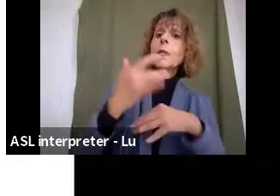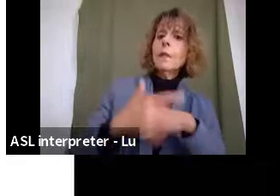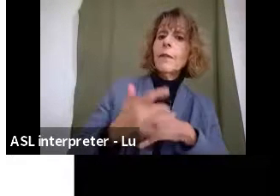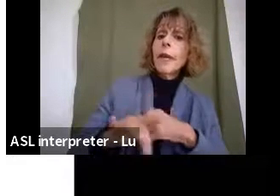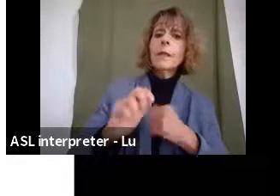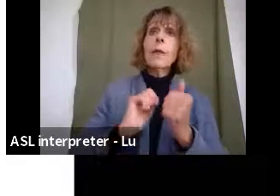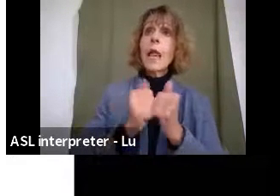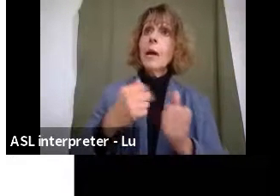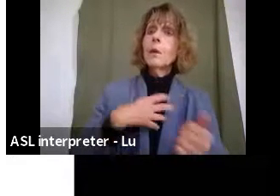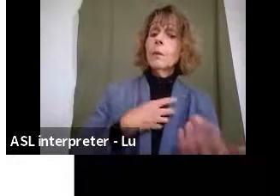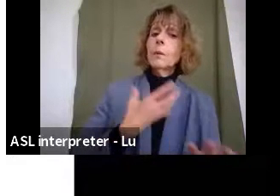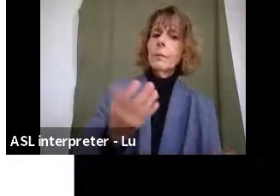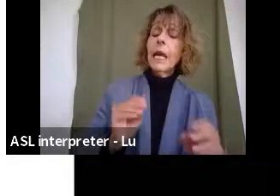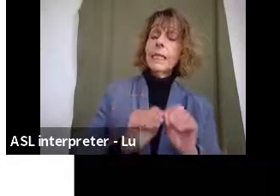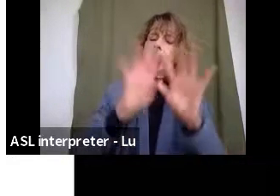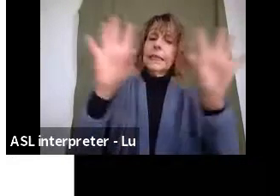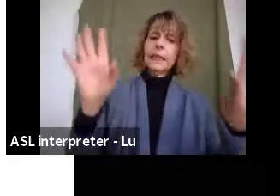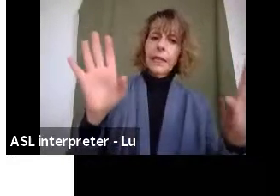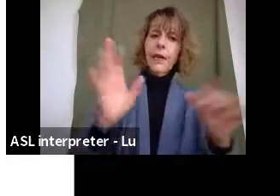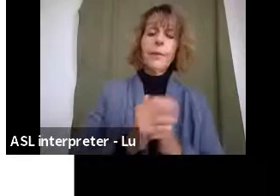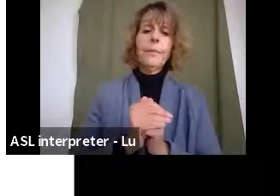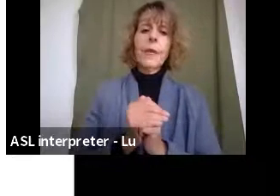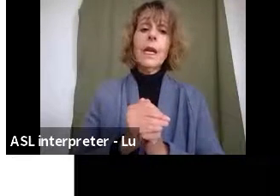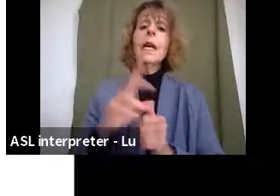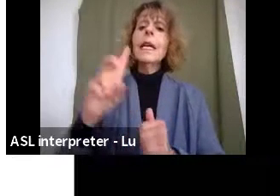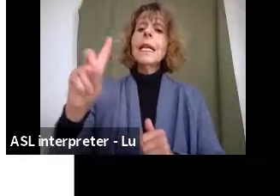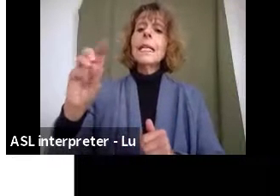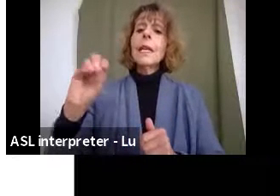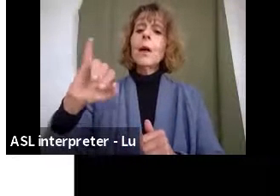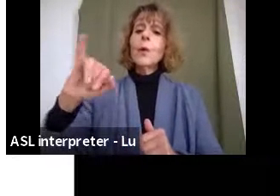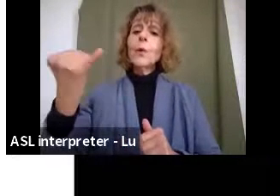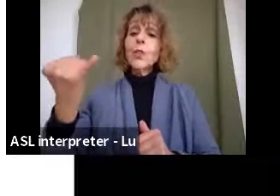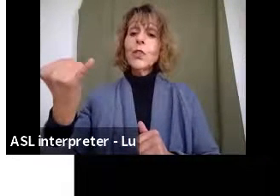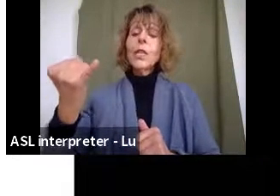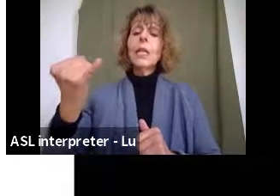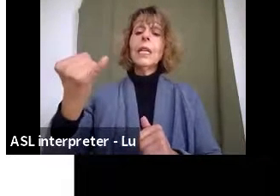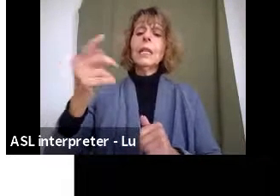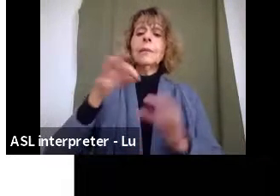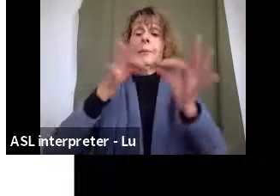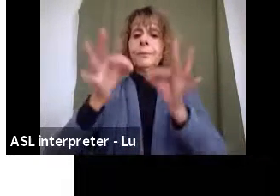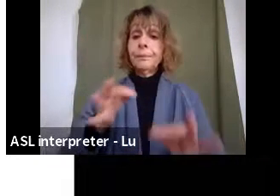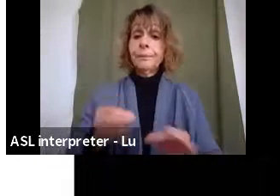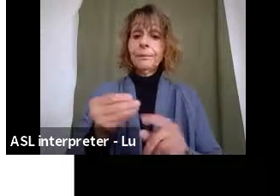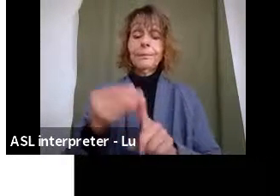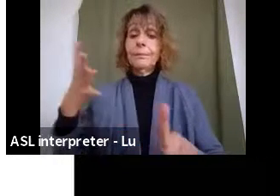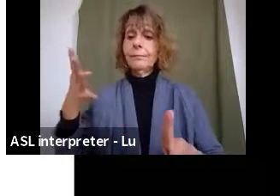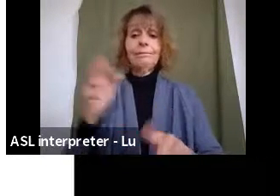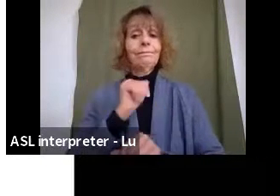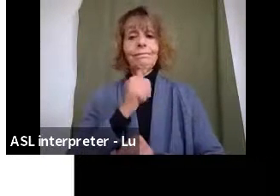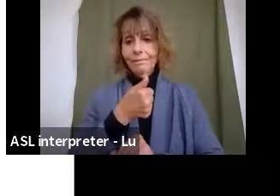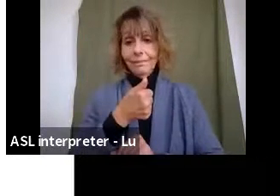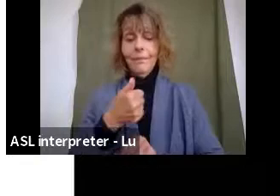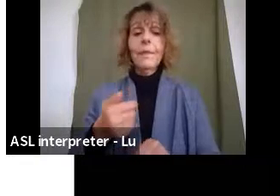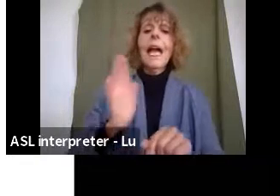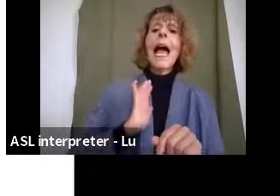into any specifics. So these are our recommendations. I think the first one is probably pretty obvious, that there be information